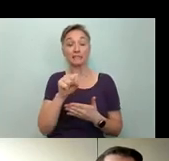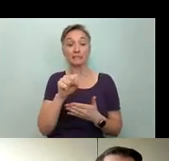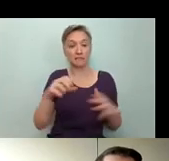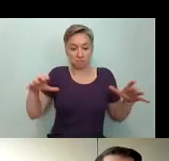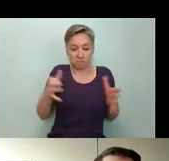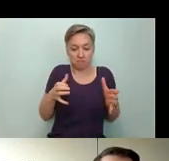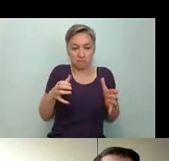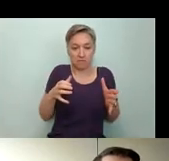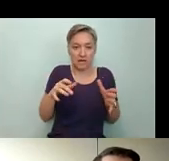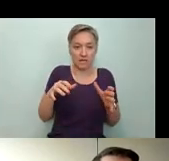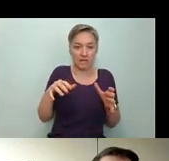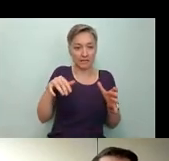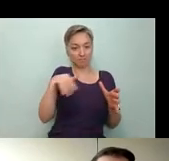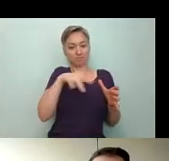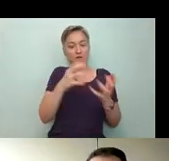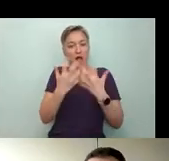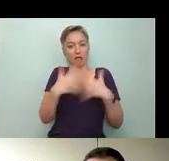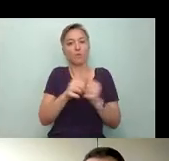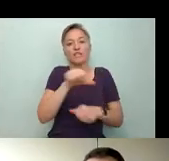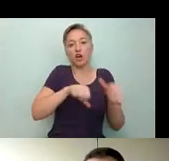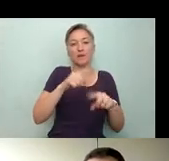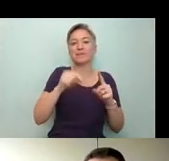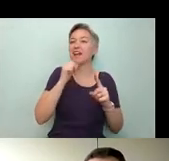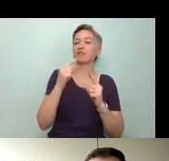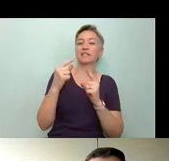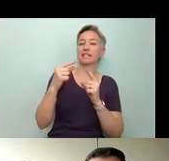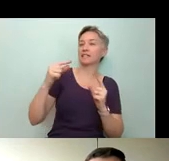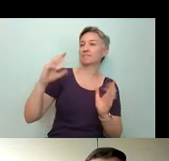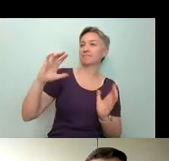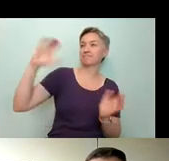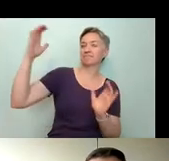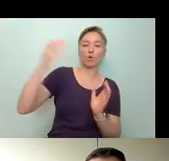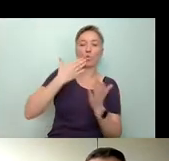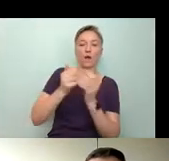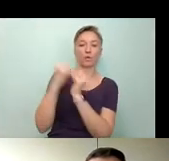not necessarily to the external marketplace. And so our hope is to, in the